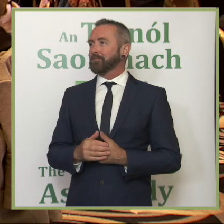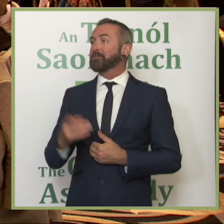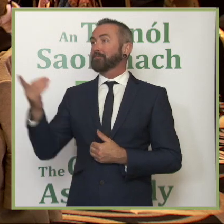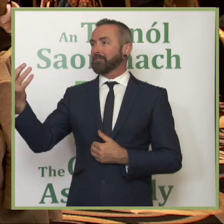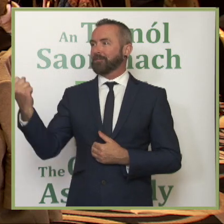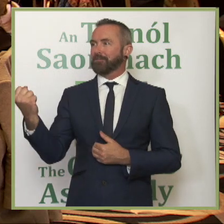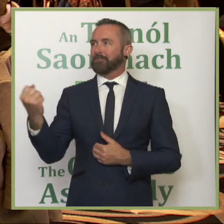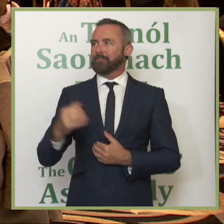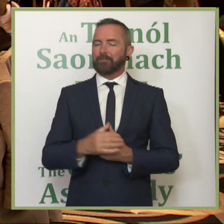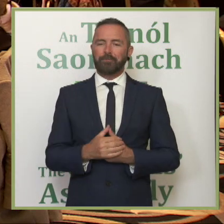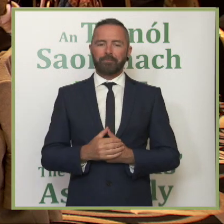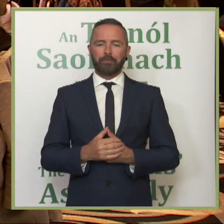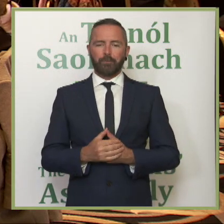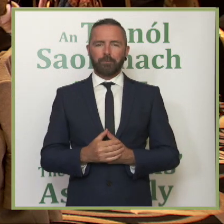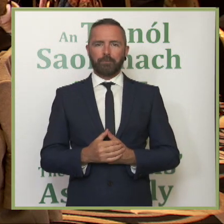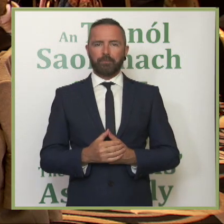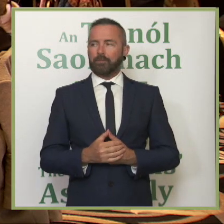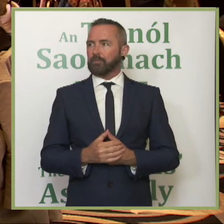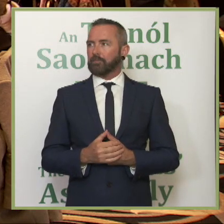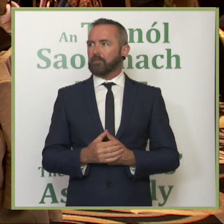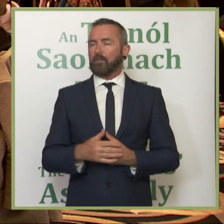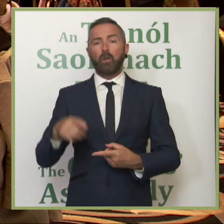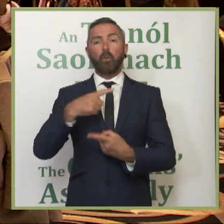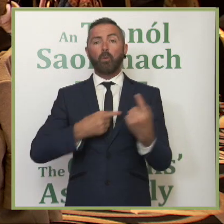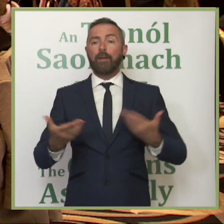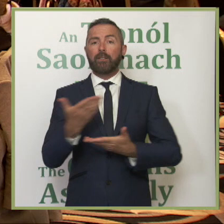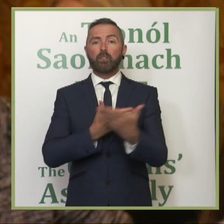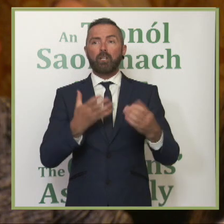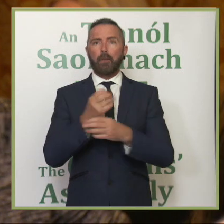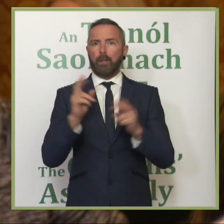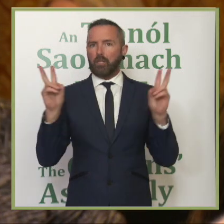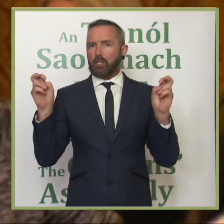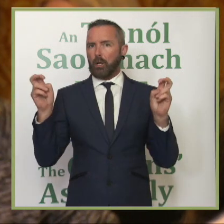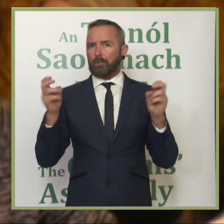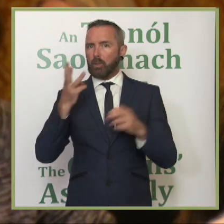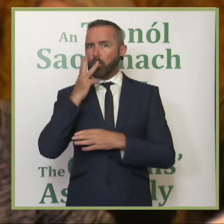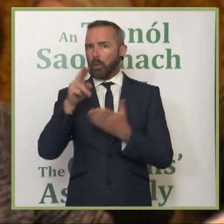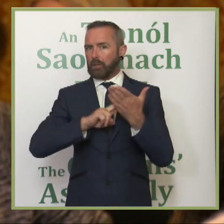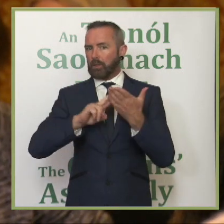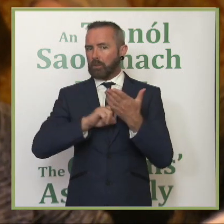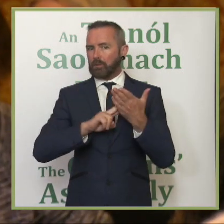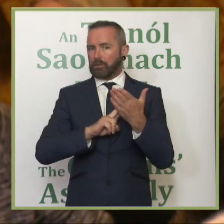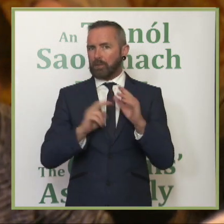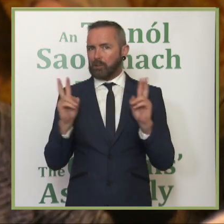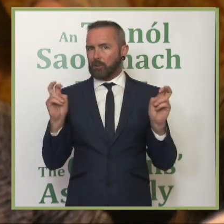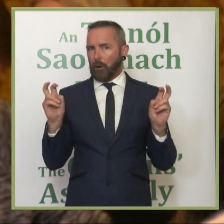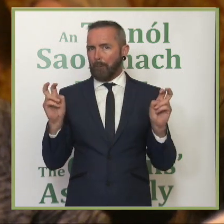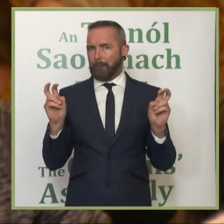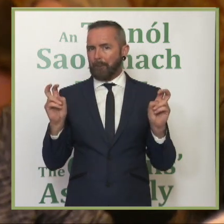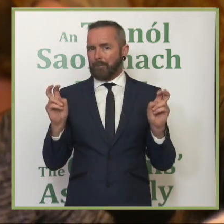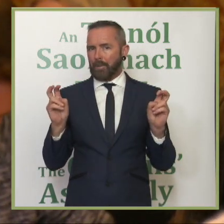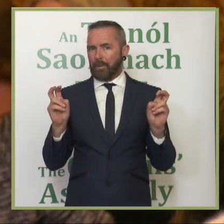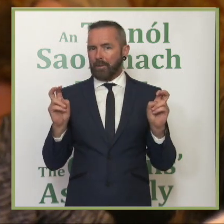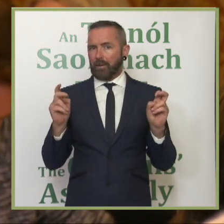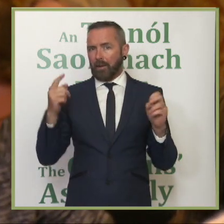Hello. We had a discussion over terminology, and we thought maybe we'll start the